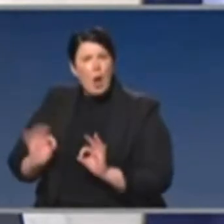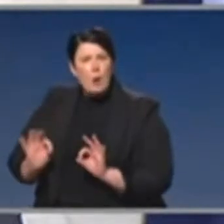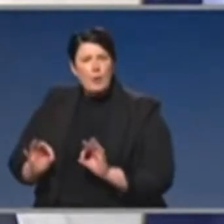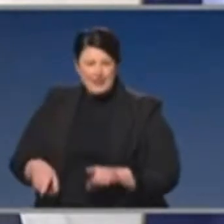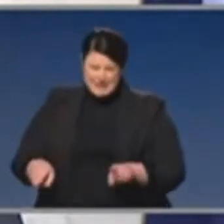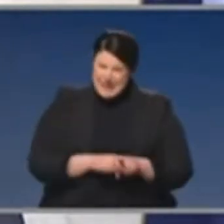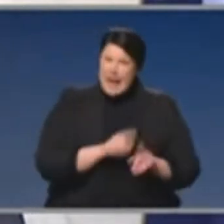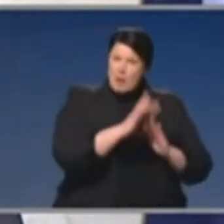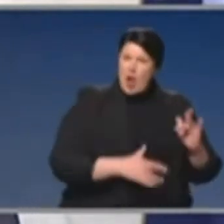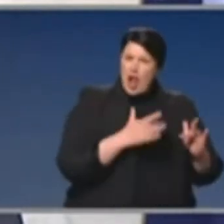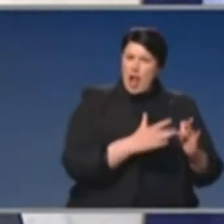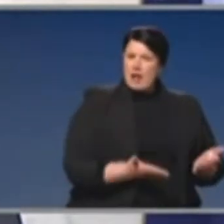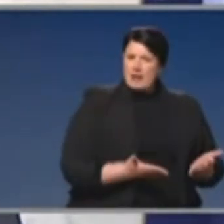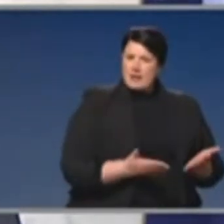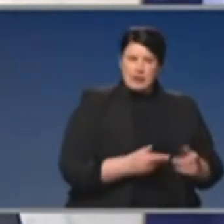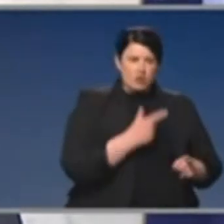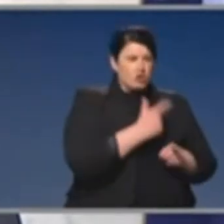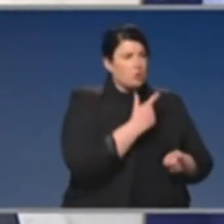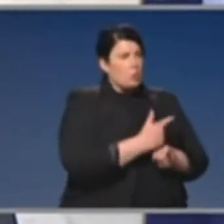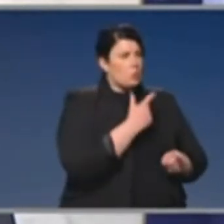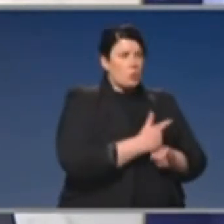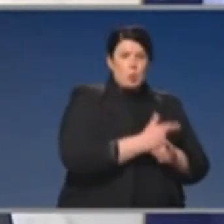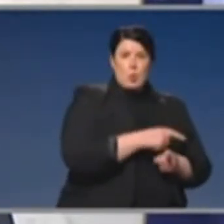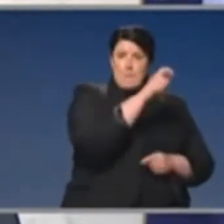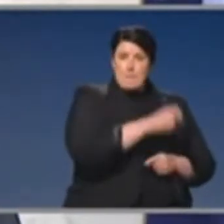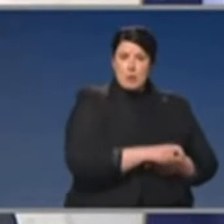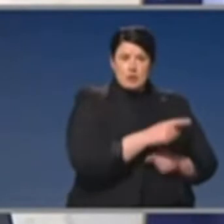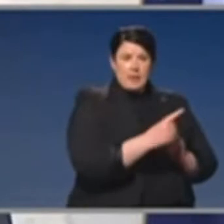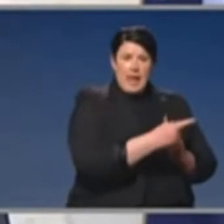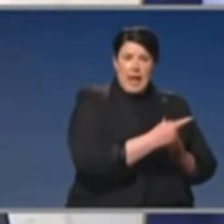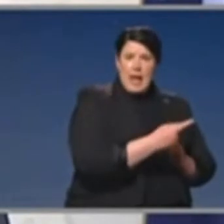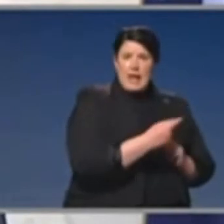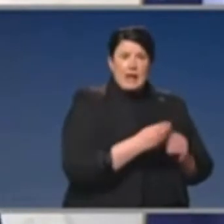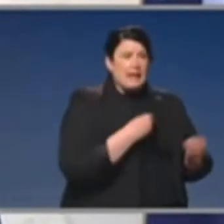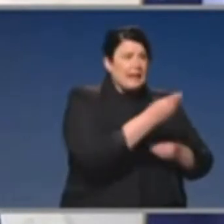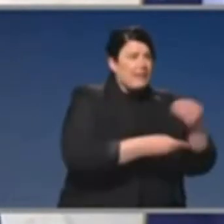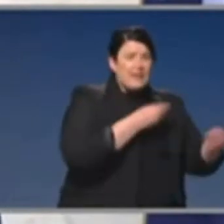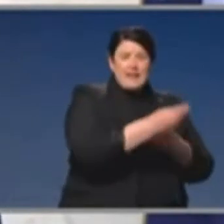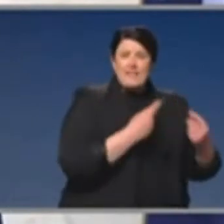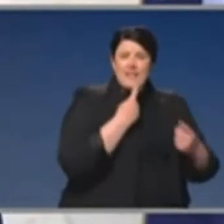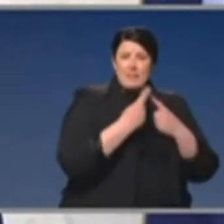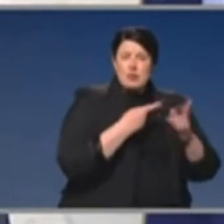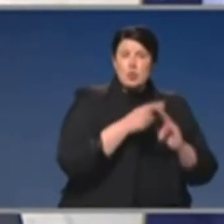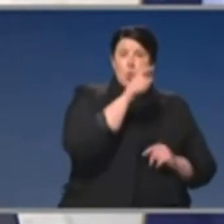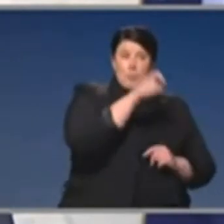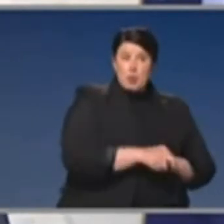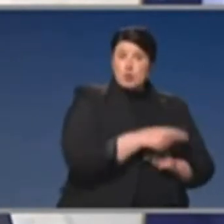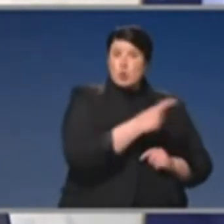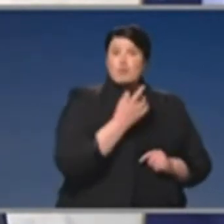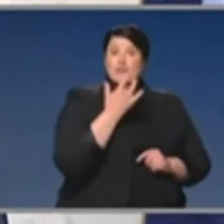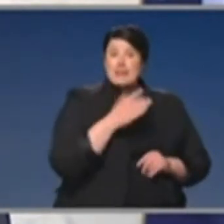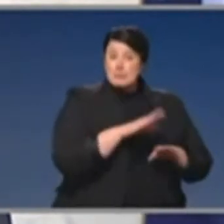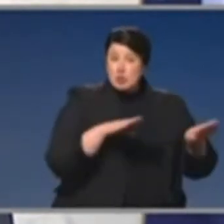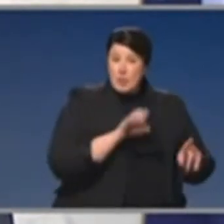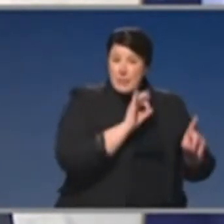for some reason we're allowing kids to hang out in chat rooms, to be groomed, to be asked for pieces of information. And as parents,